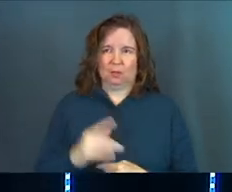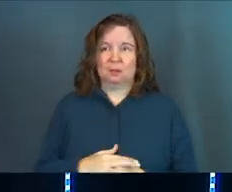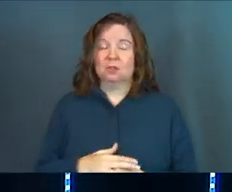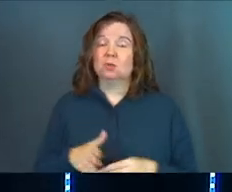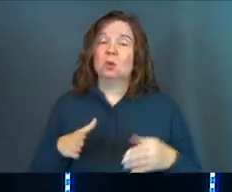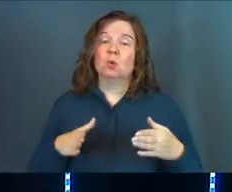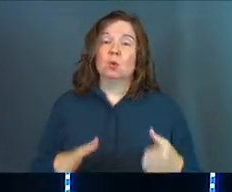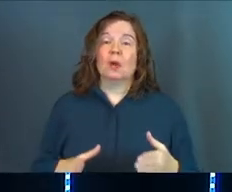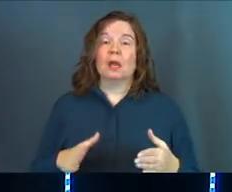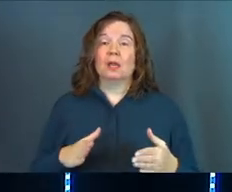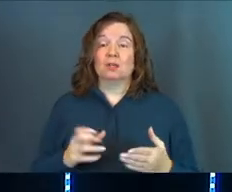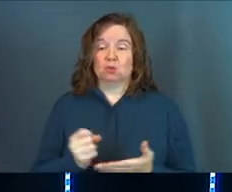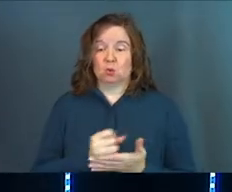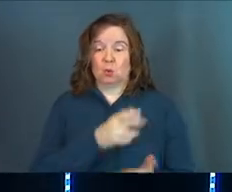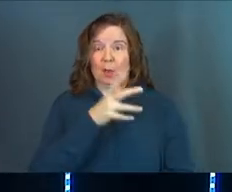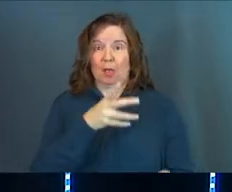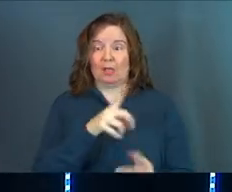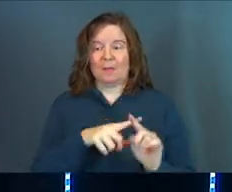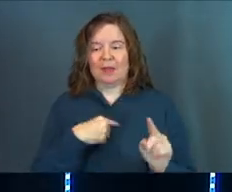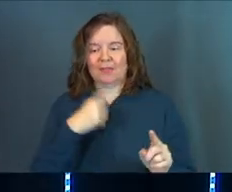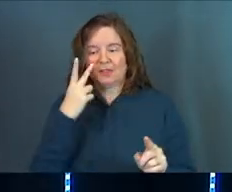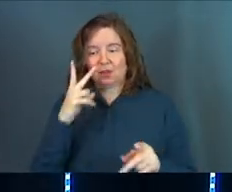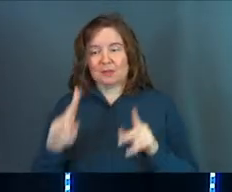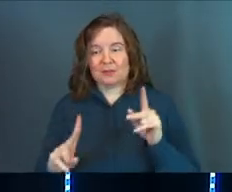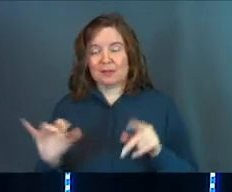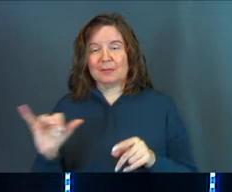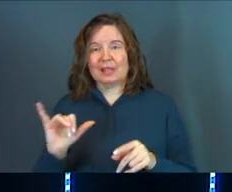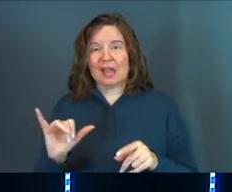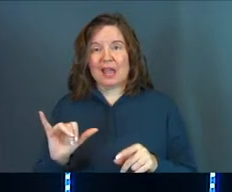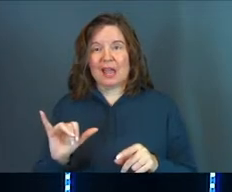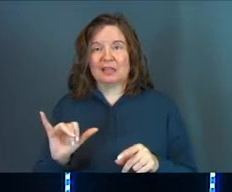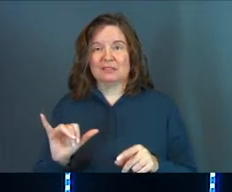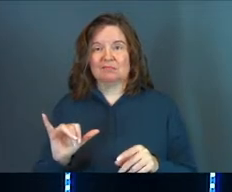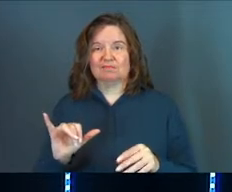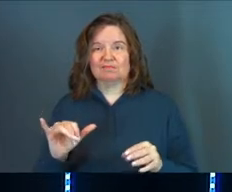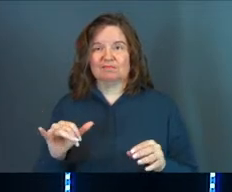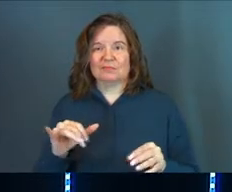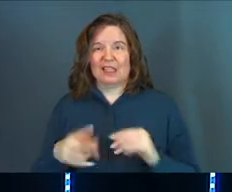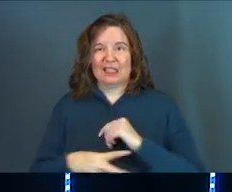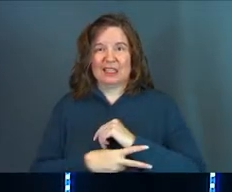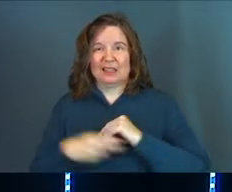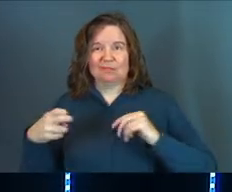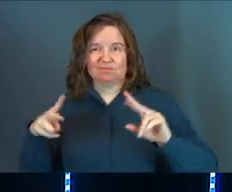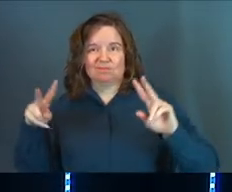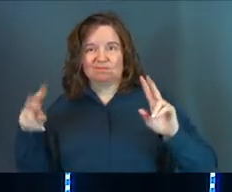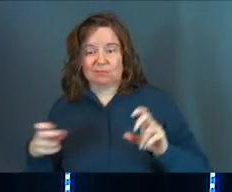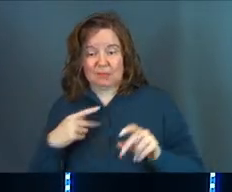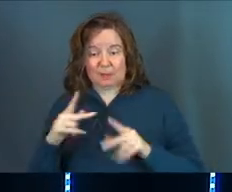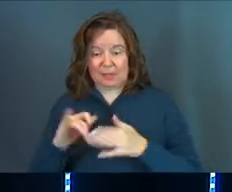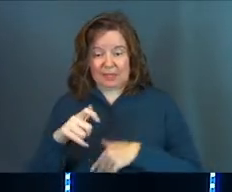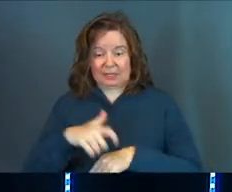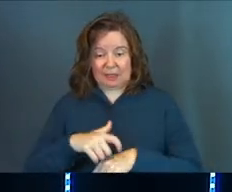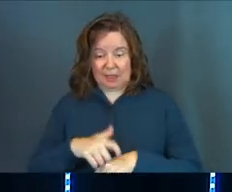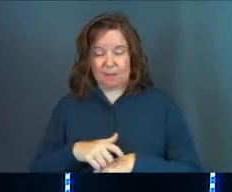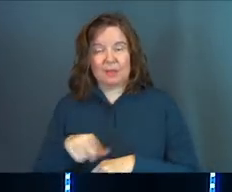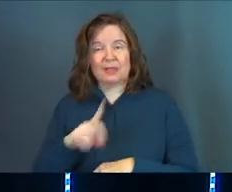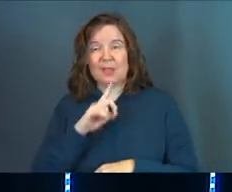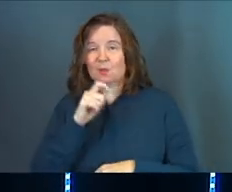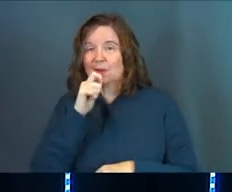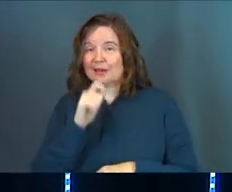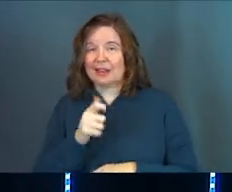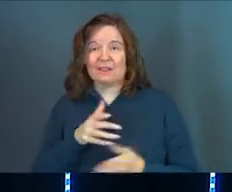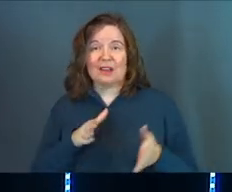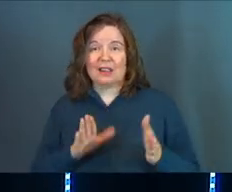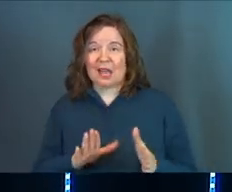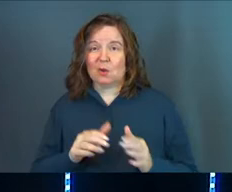it was a way to wealth, but they saw these people as traitors and as thieves. The people of that time did. They were not